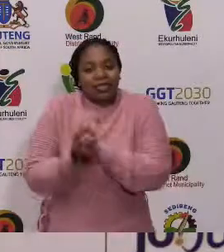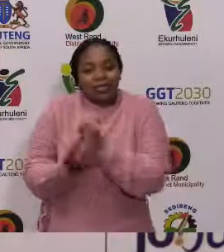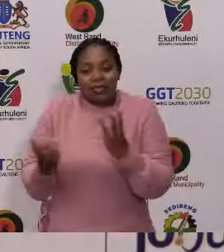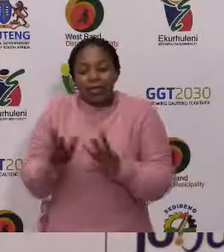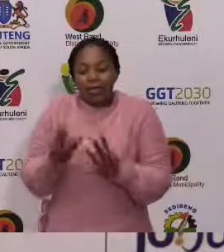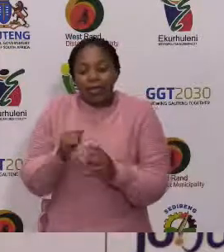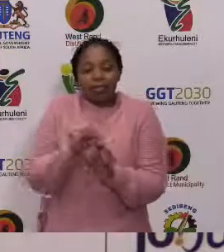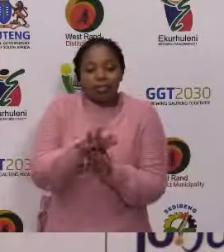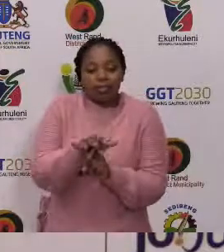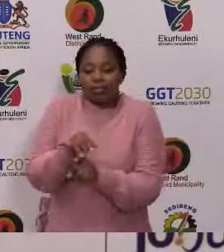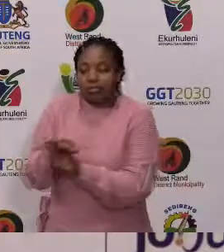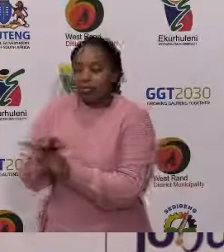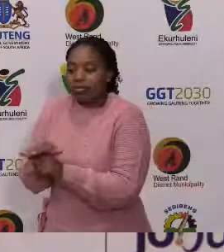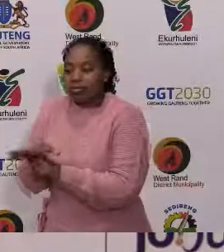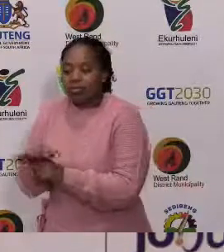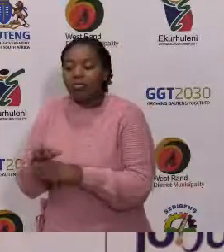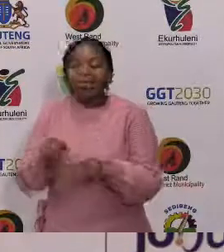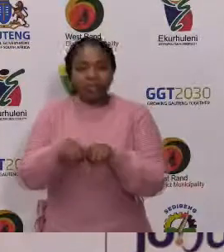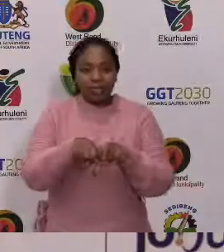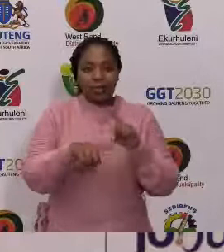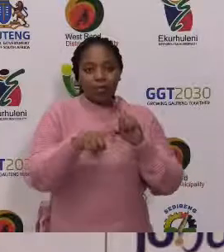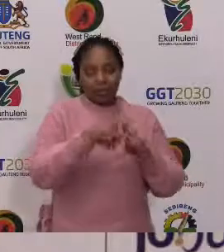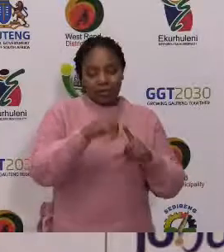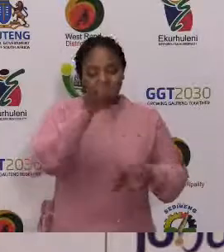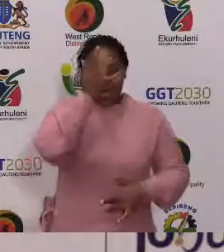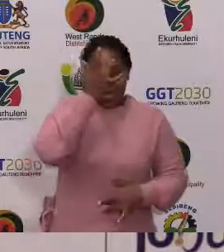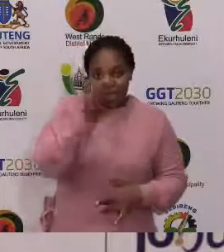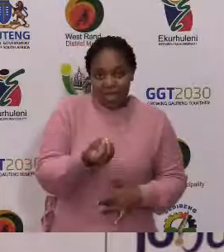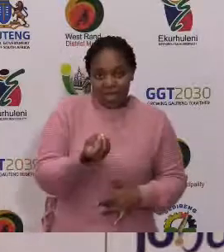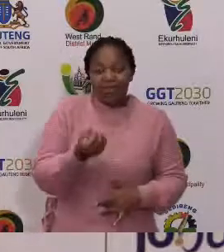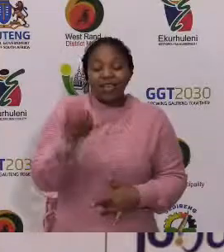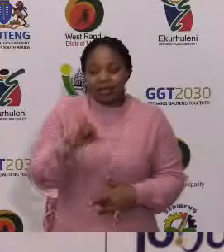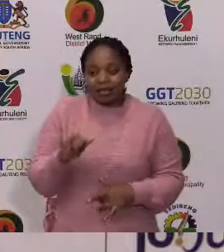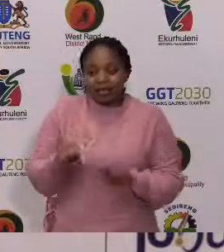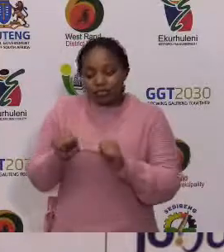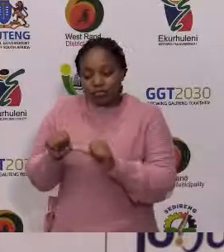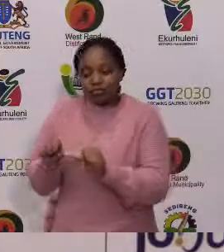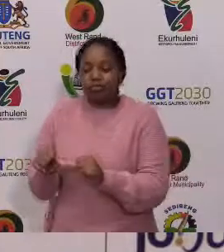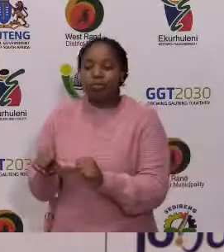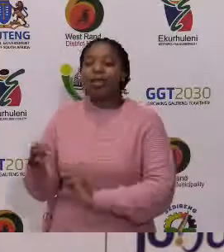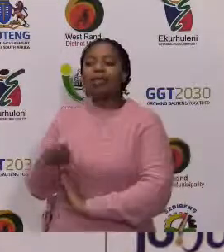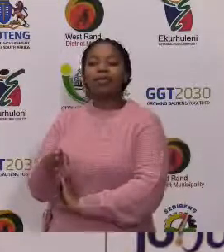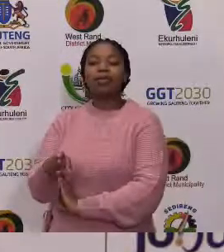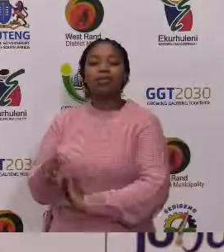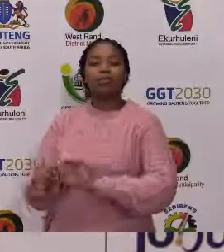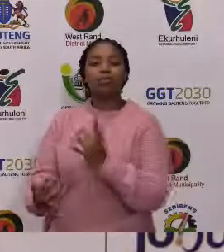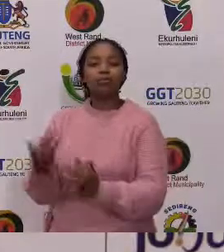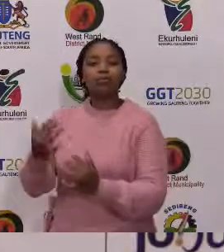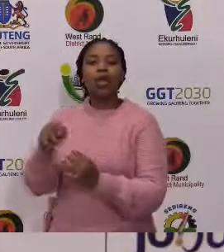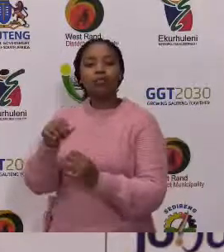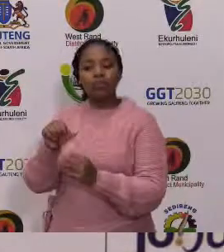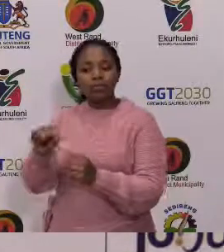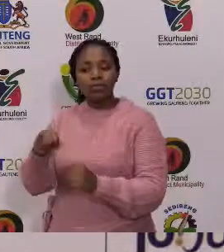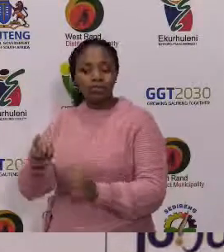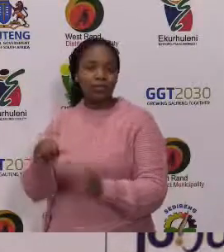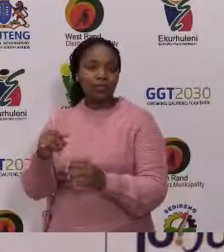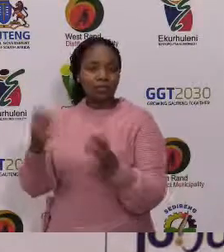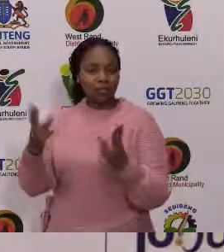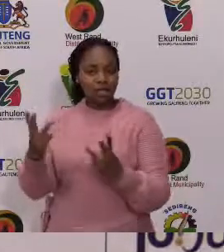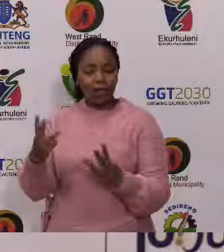a great deal. And the fire is still burning in Sidibeng as we speak now. And there's some resurgence in